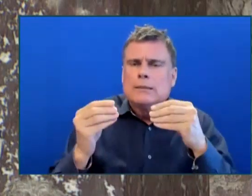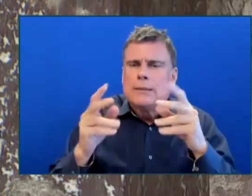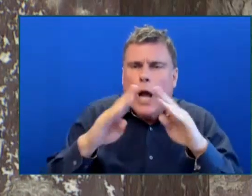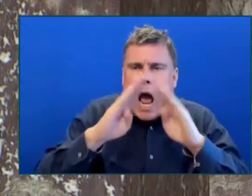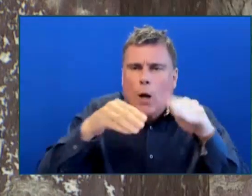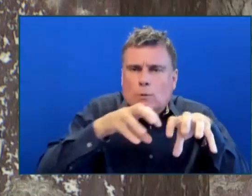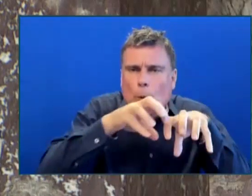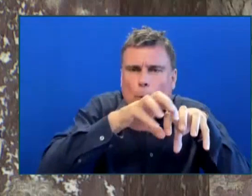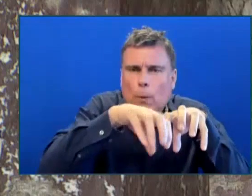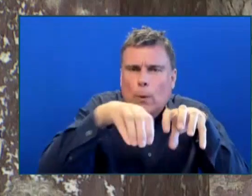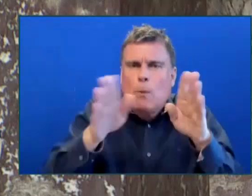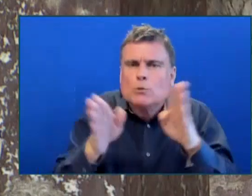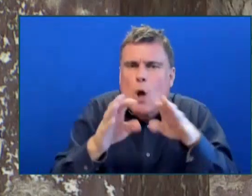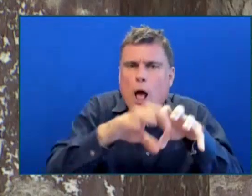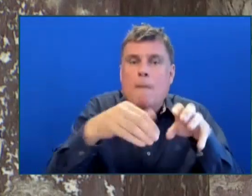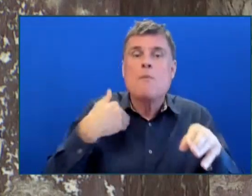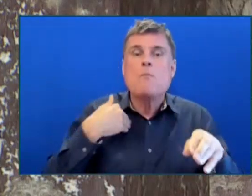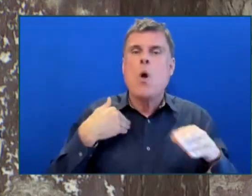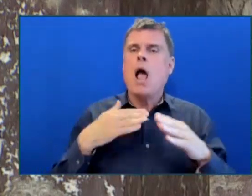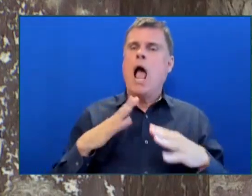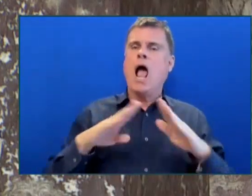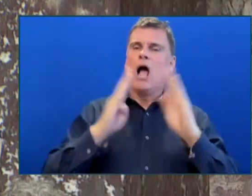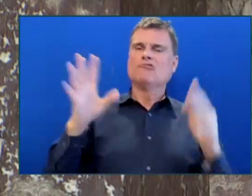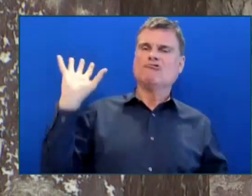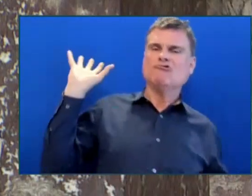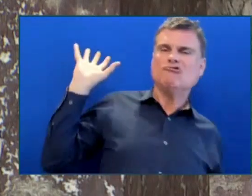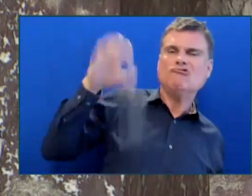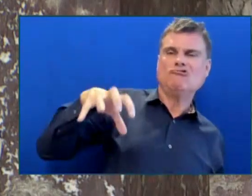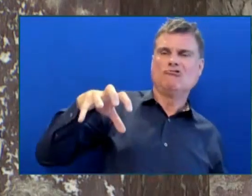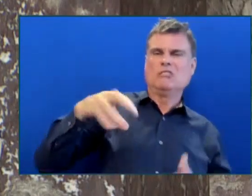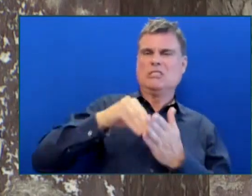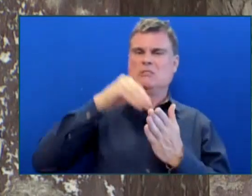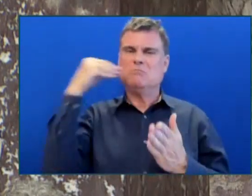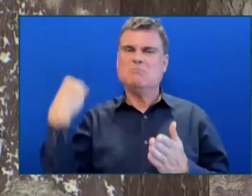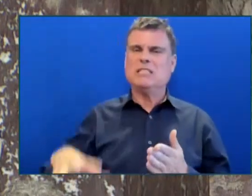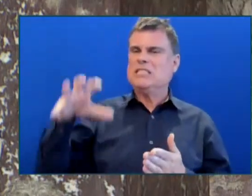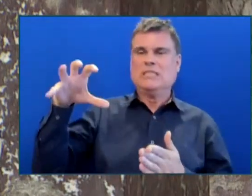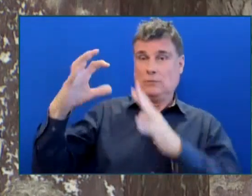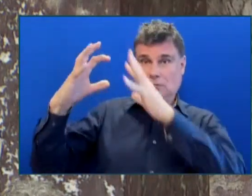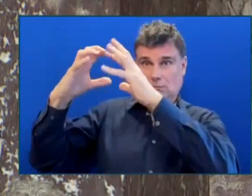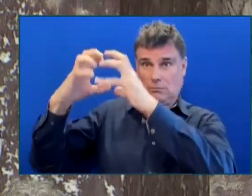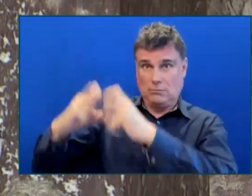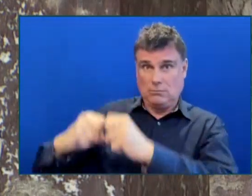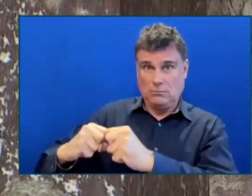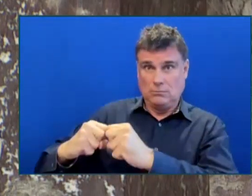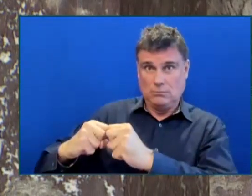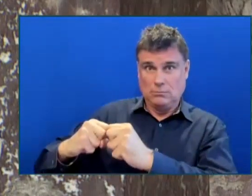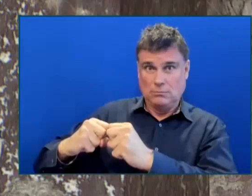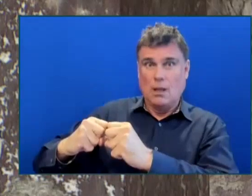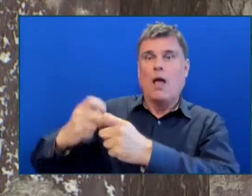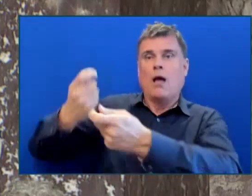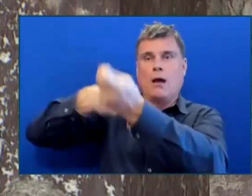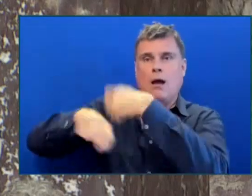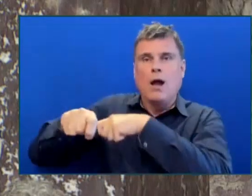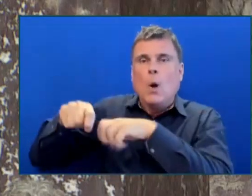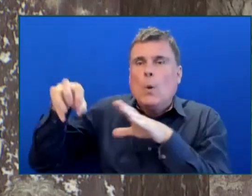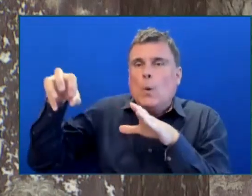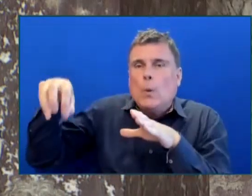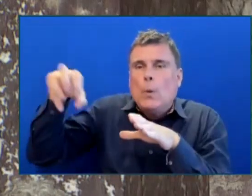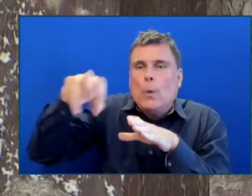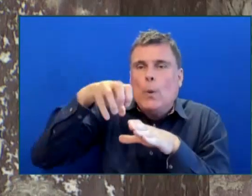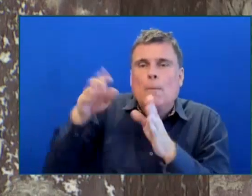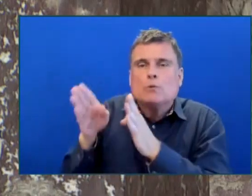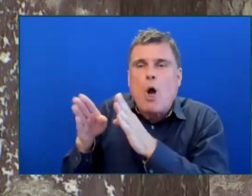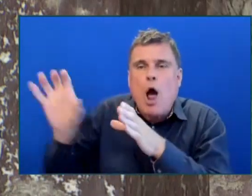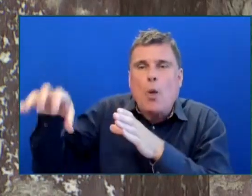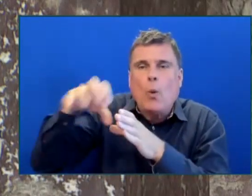on that site for more types of housing to be built, allowing the private sector to build some of that important housing. I certainly hope the member across the way and